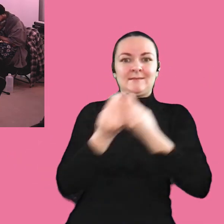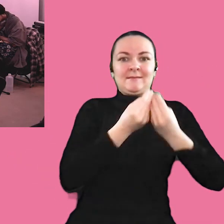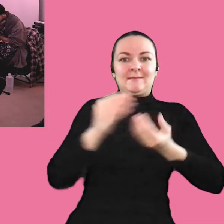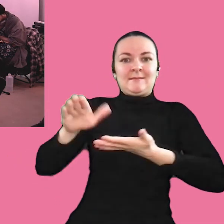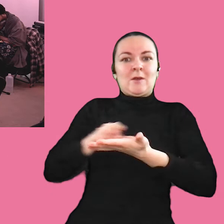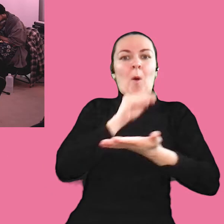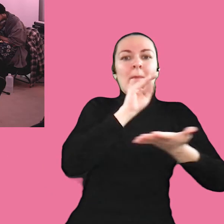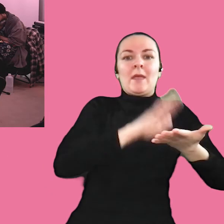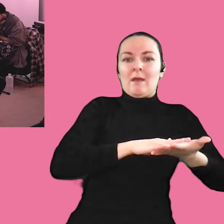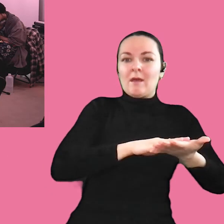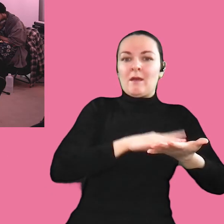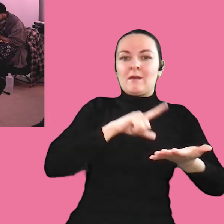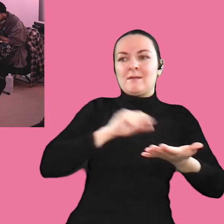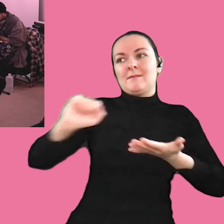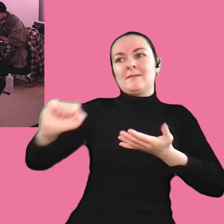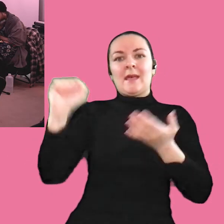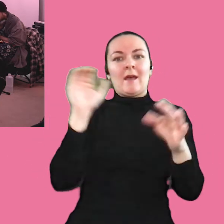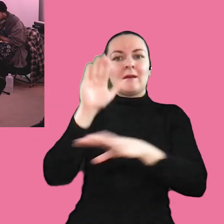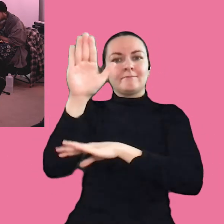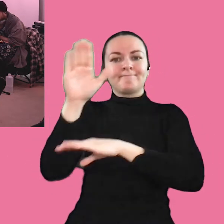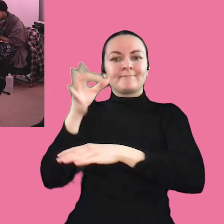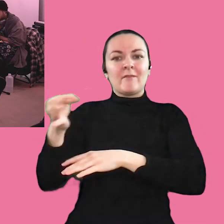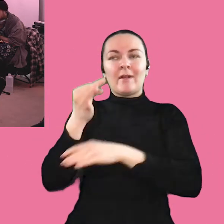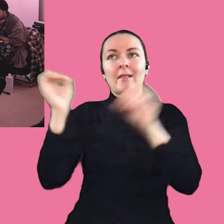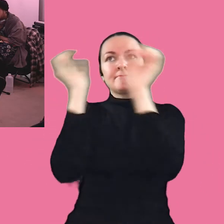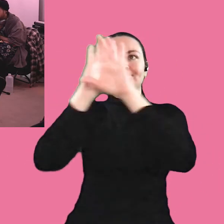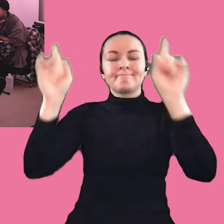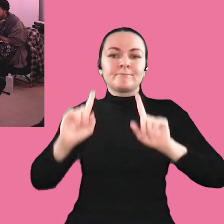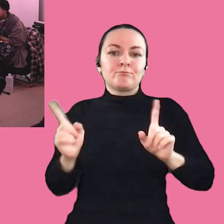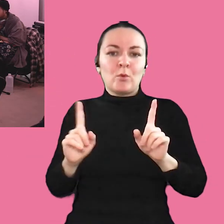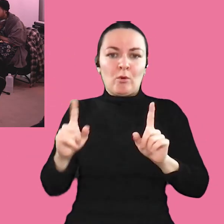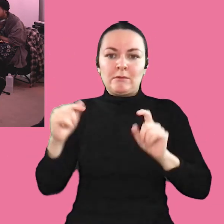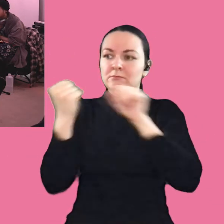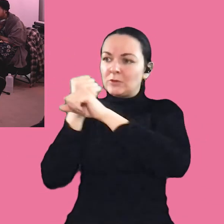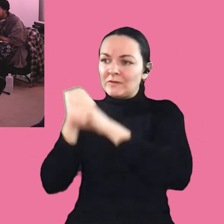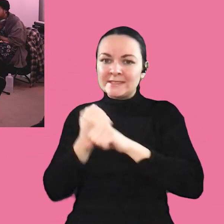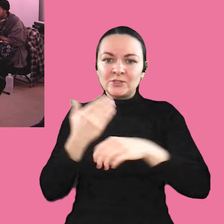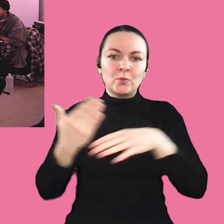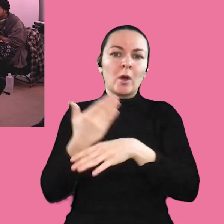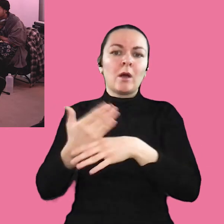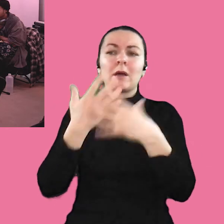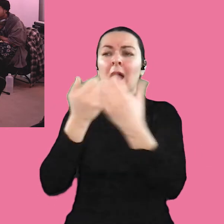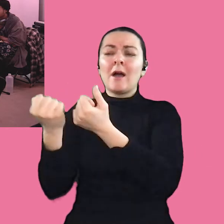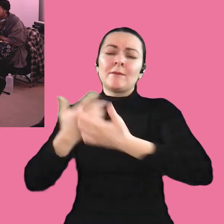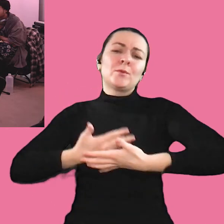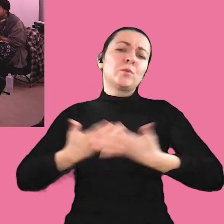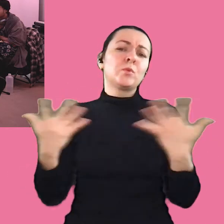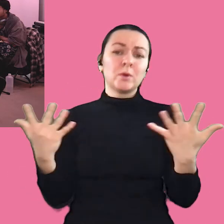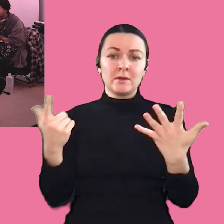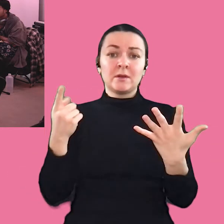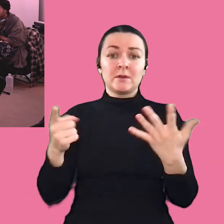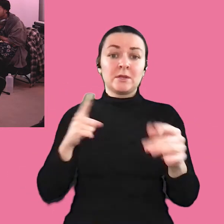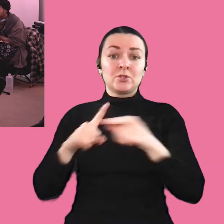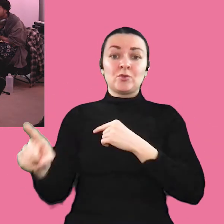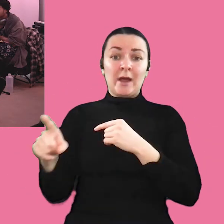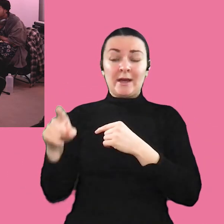that, has been about imagining the future of their village. There's so much conservation work that goes on there, and